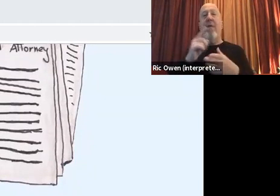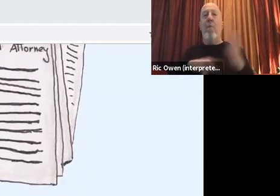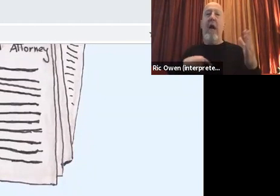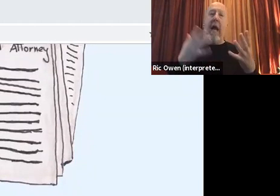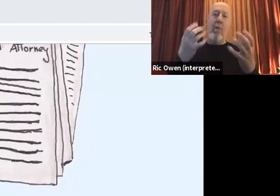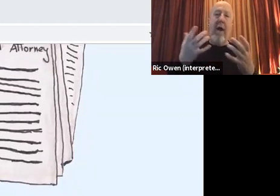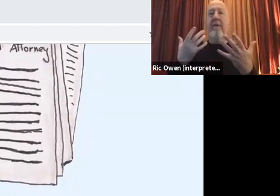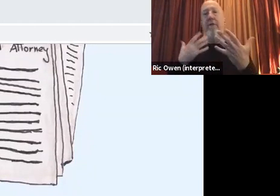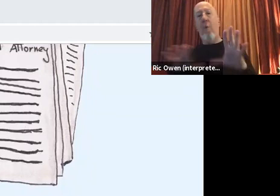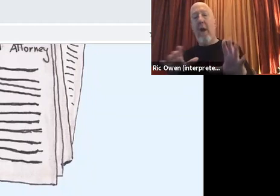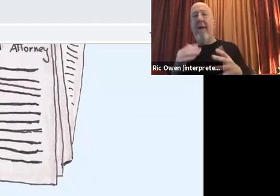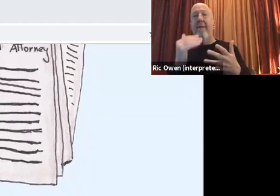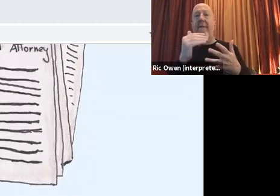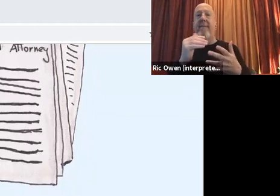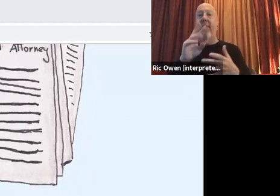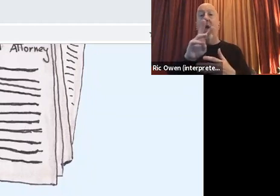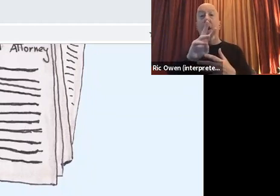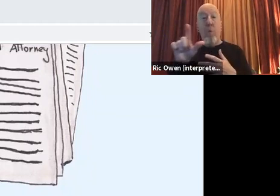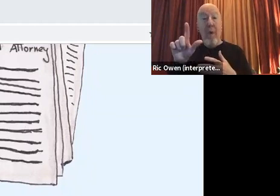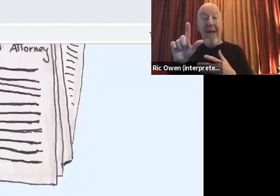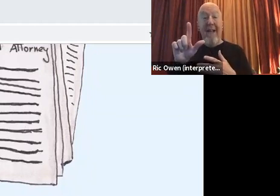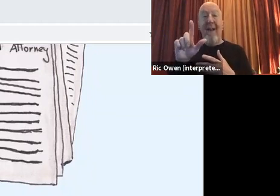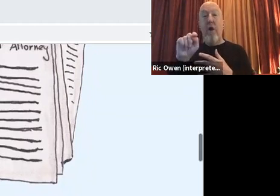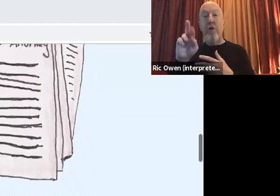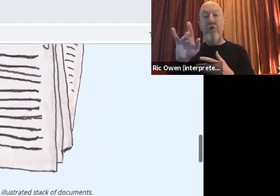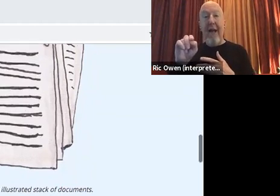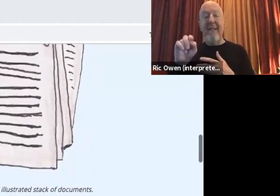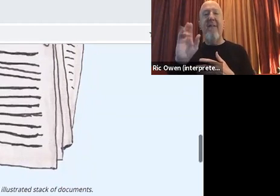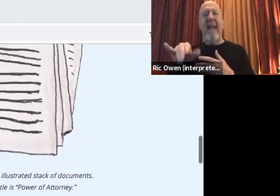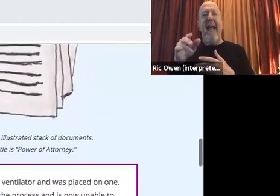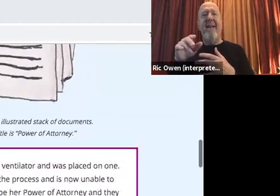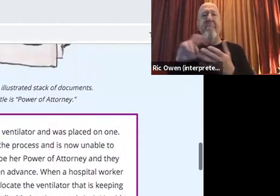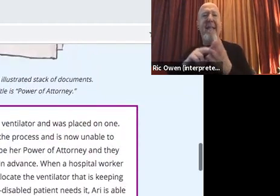will or trust controls where your property goes if you die.